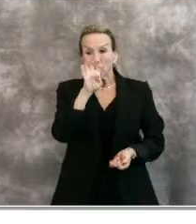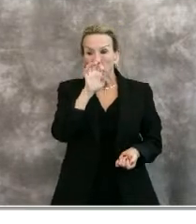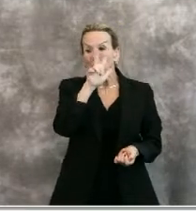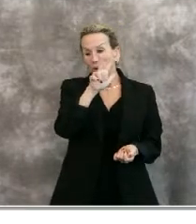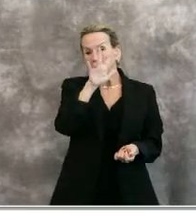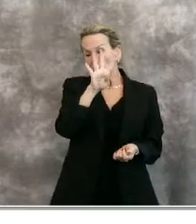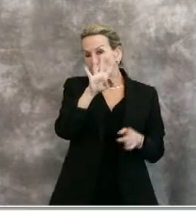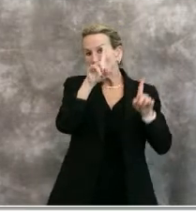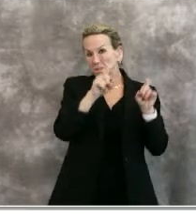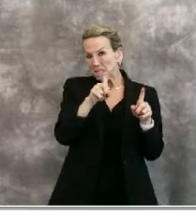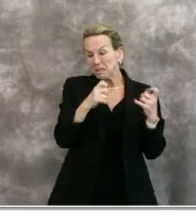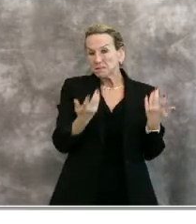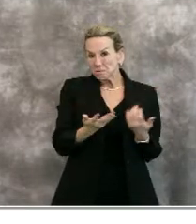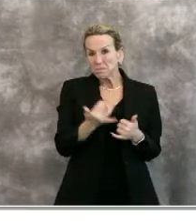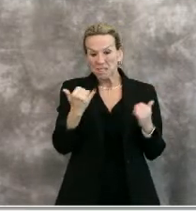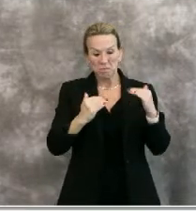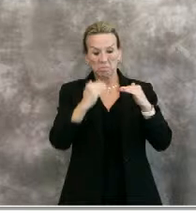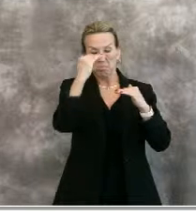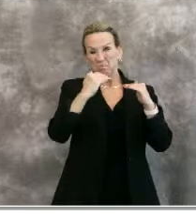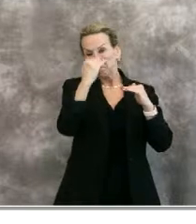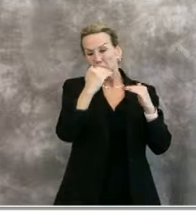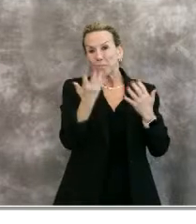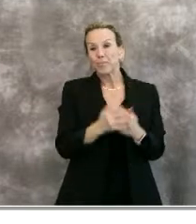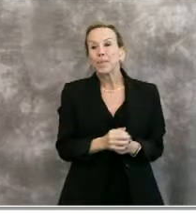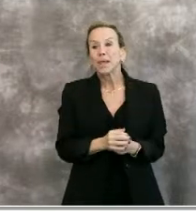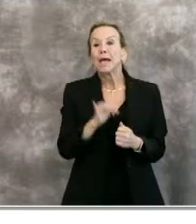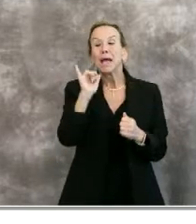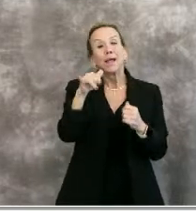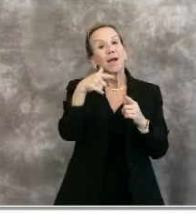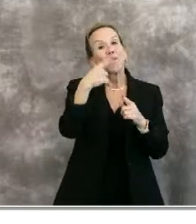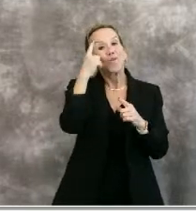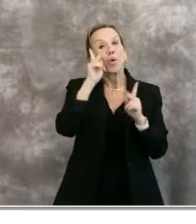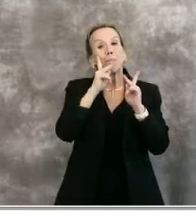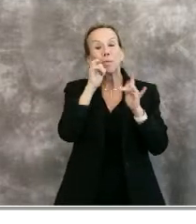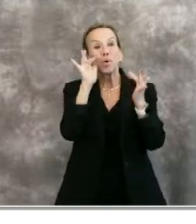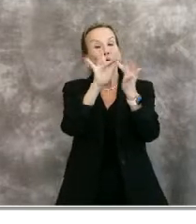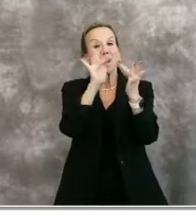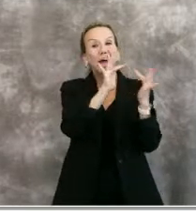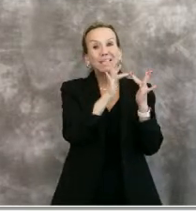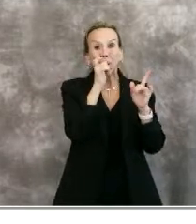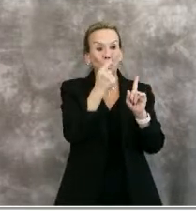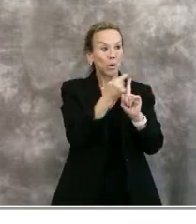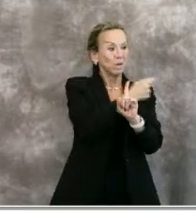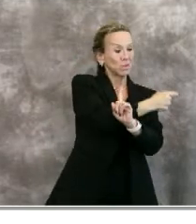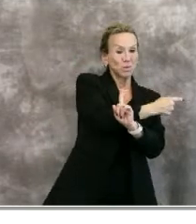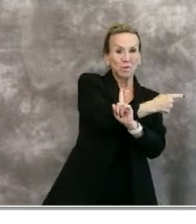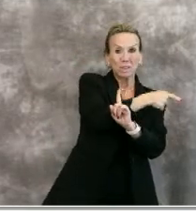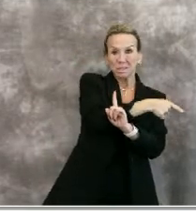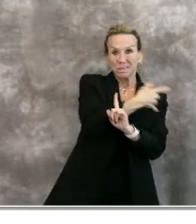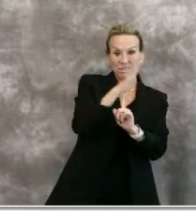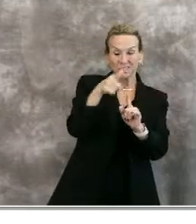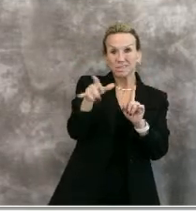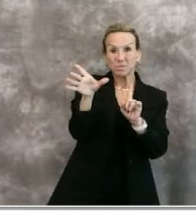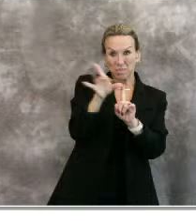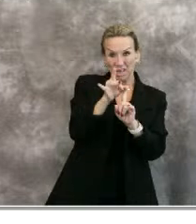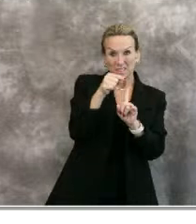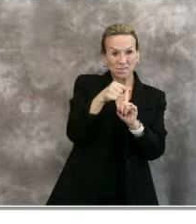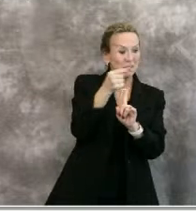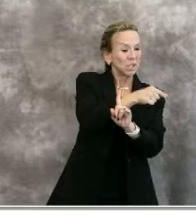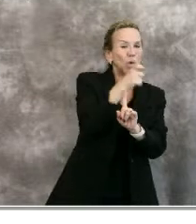7,434 tests, our 7-day average. So we're above that. Additional contact tracers, we're now at 474 contact